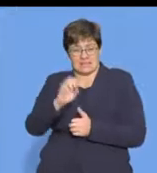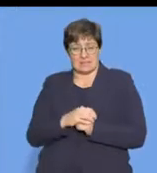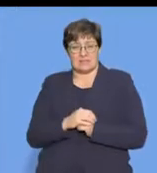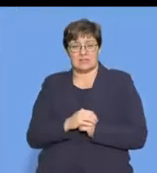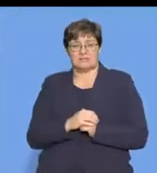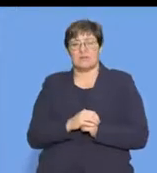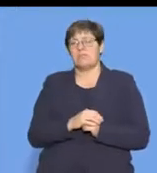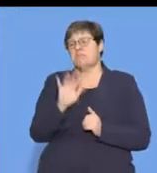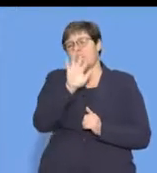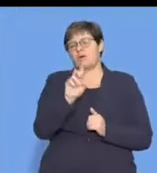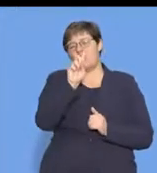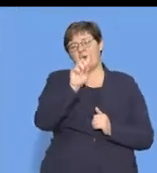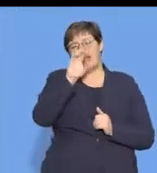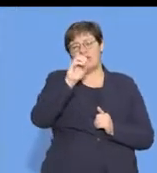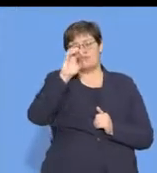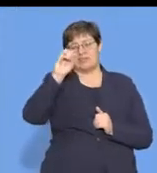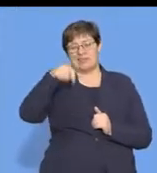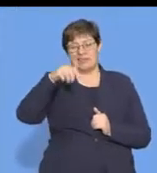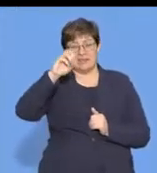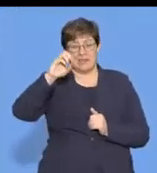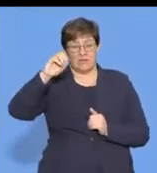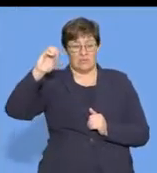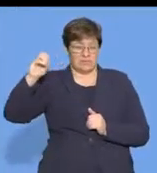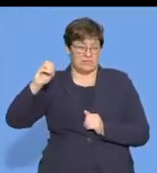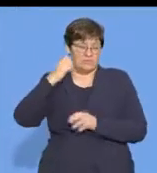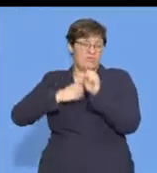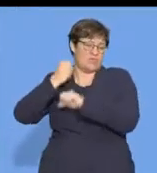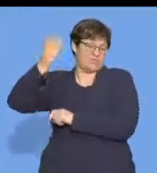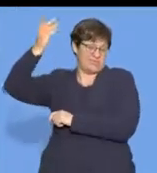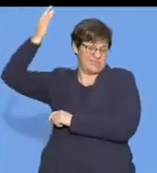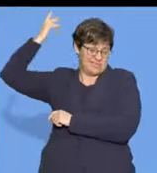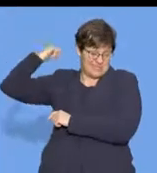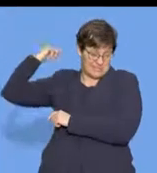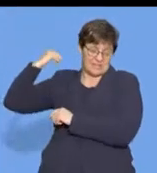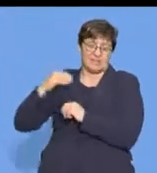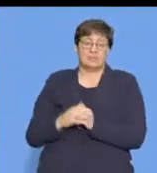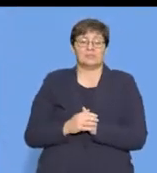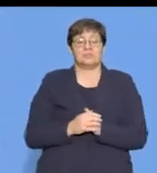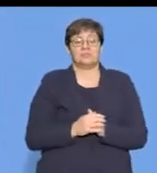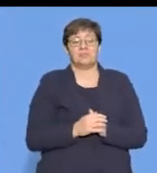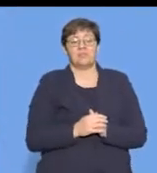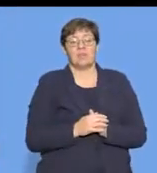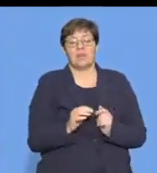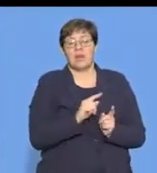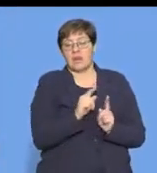about 100,000 years ago, and then moved towards